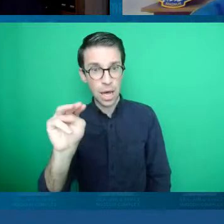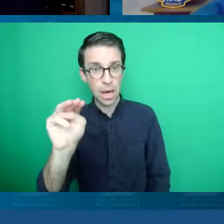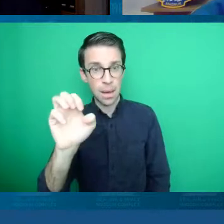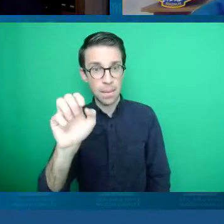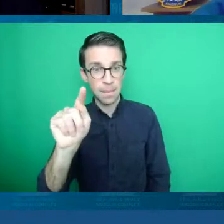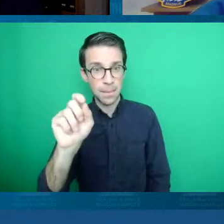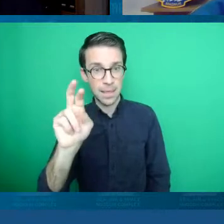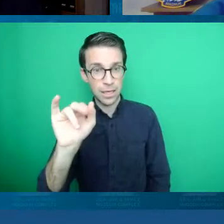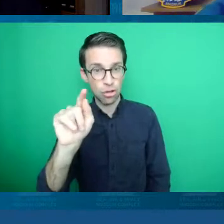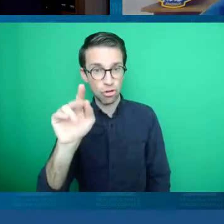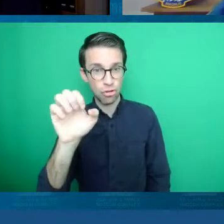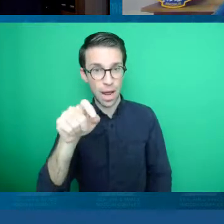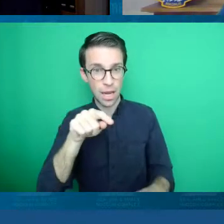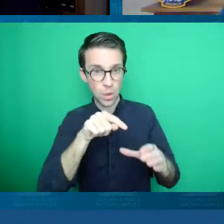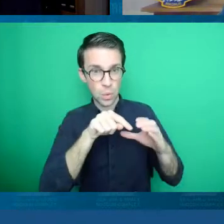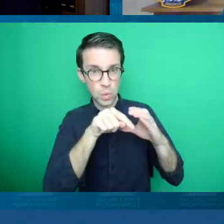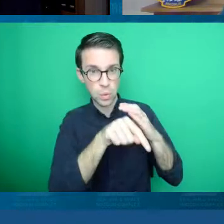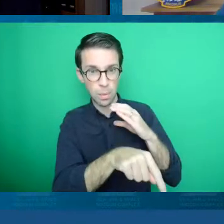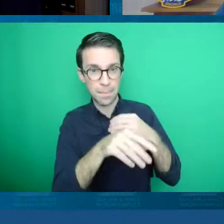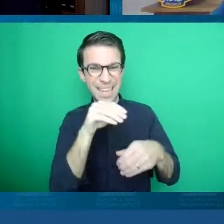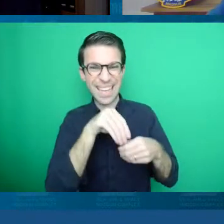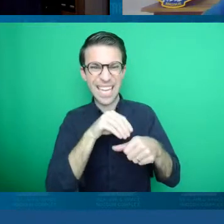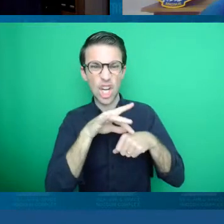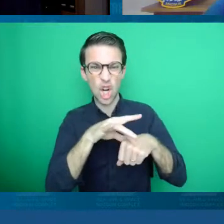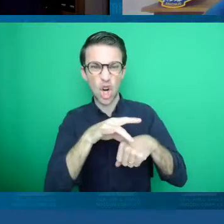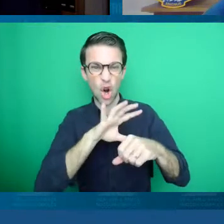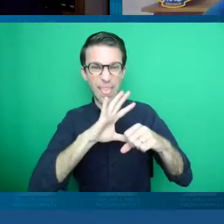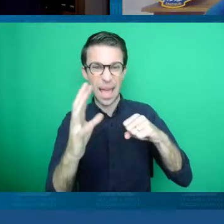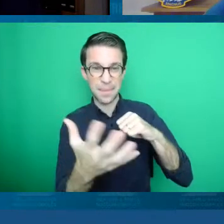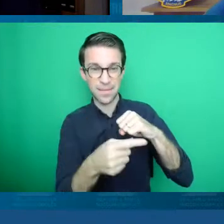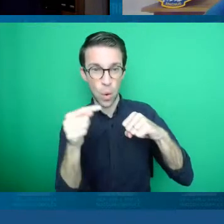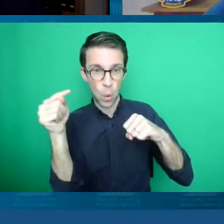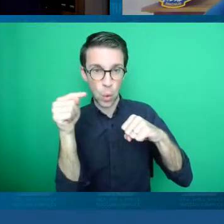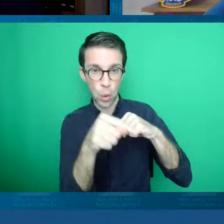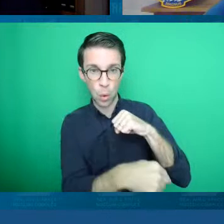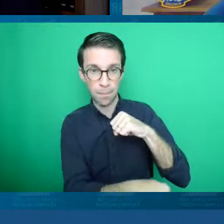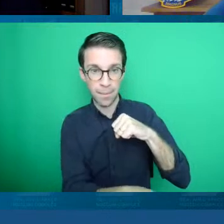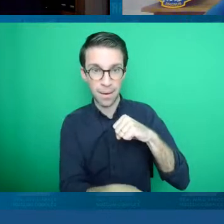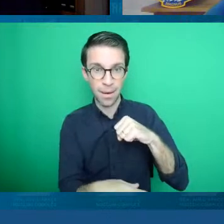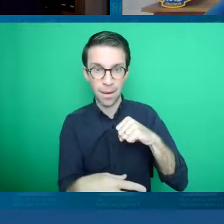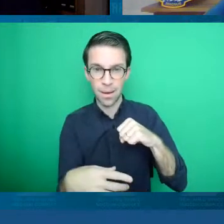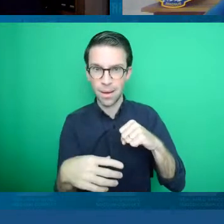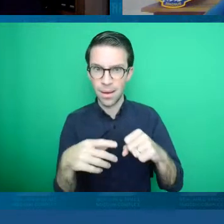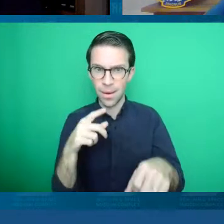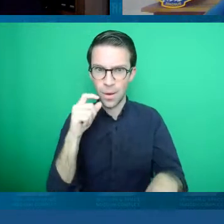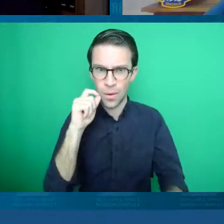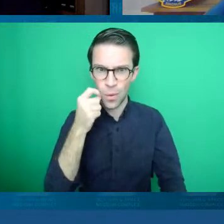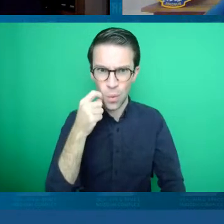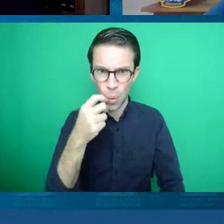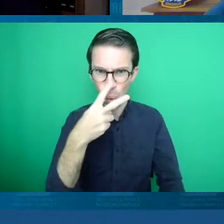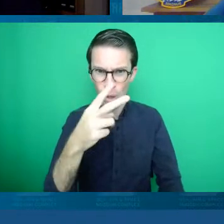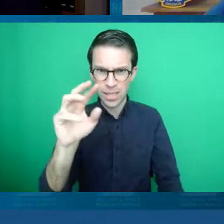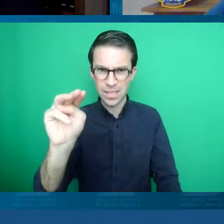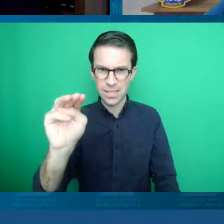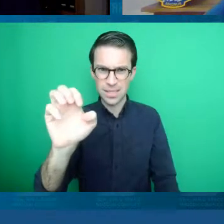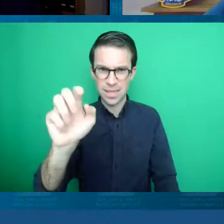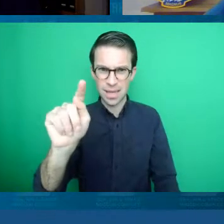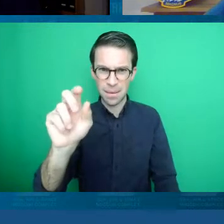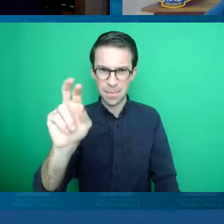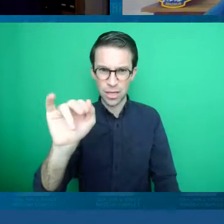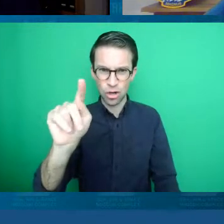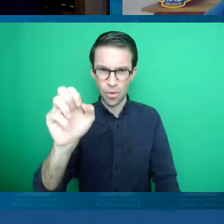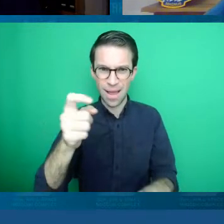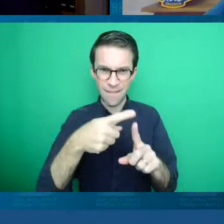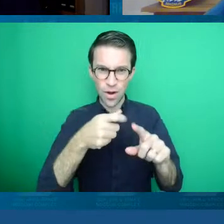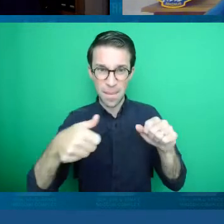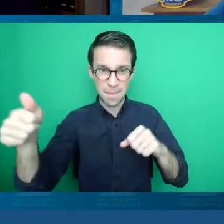into the Earth's atmosphere. So I was like, wow, that is really, what a perspective, seeing a meteorite from above. Oh, wait a second. That